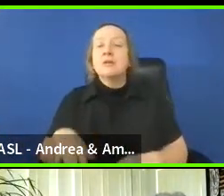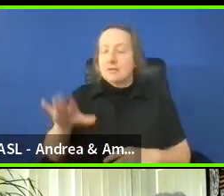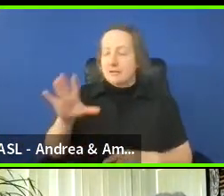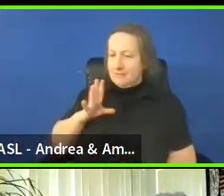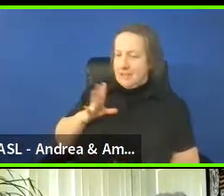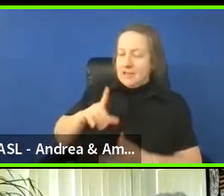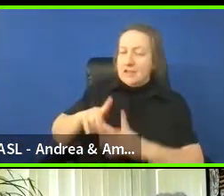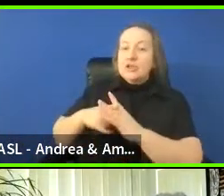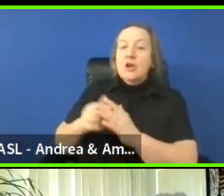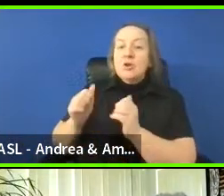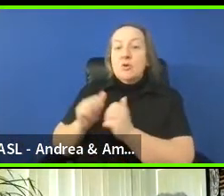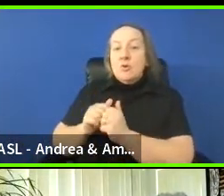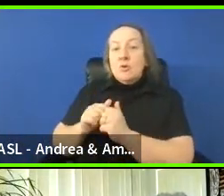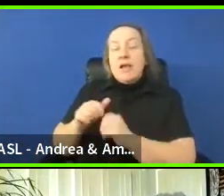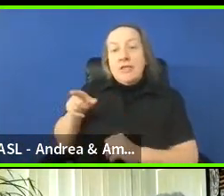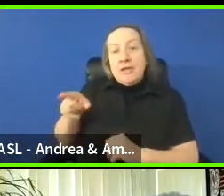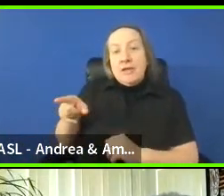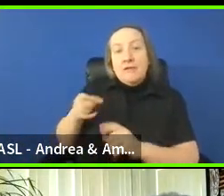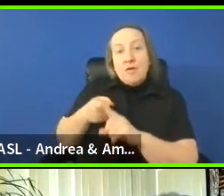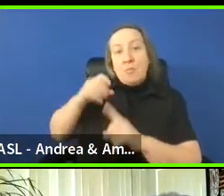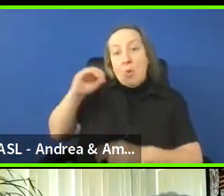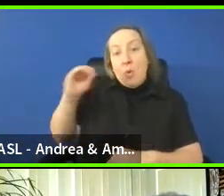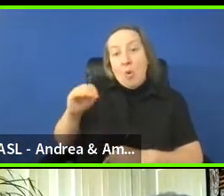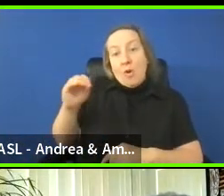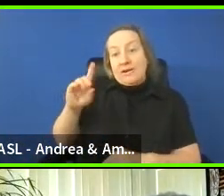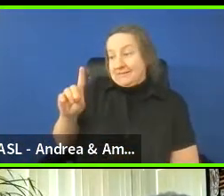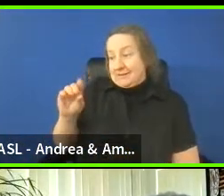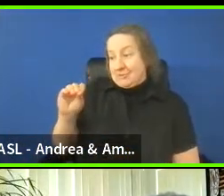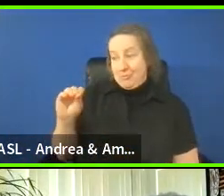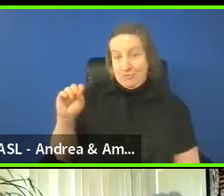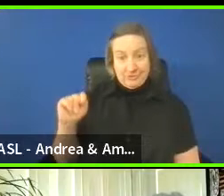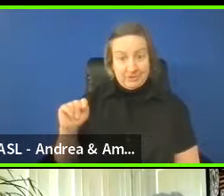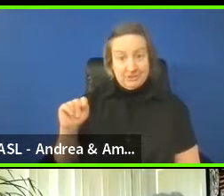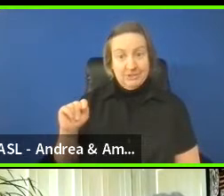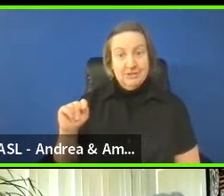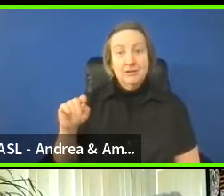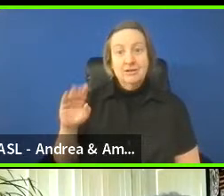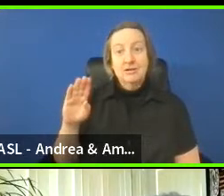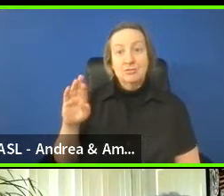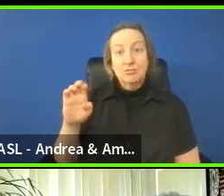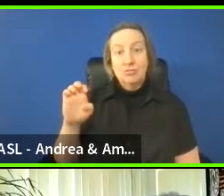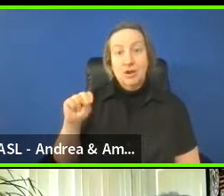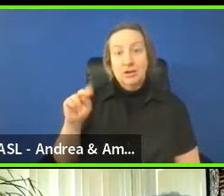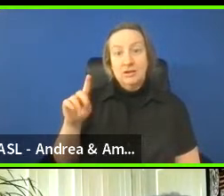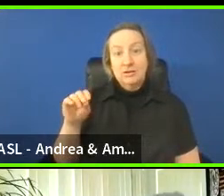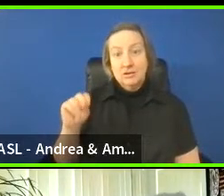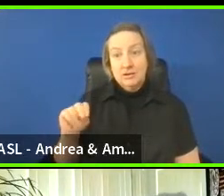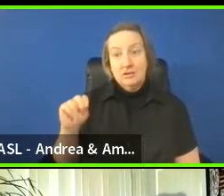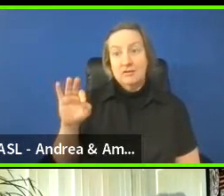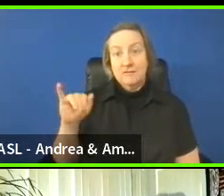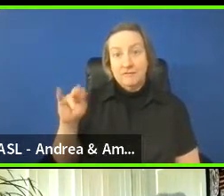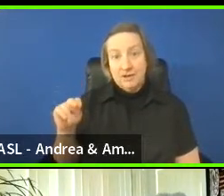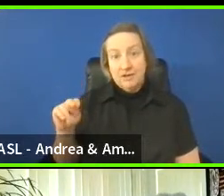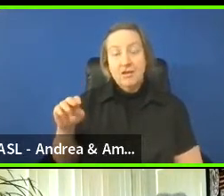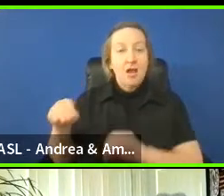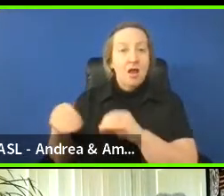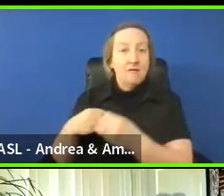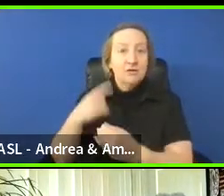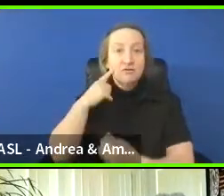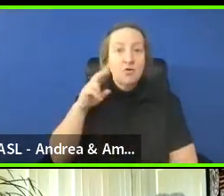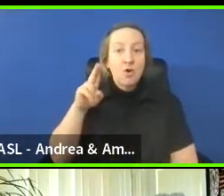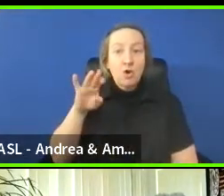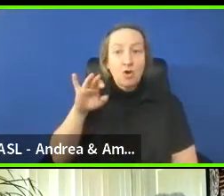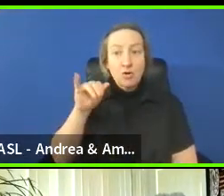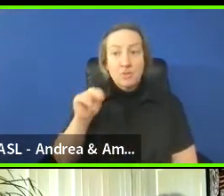of the Oregon Department of Transportation, Brendan Finn, who is the Office of Urban Mobility